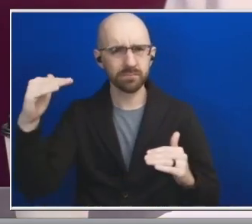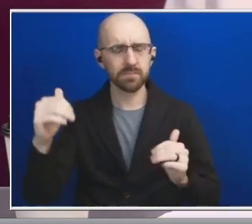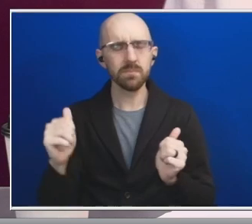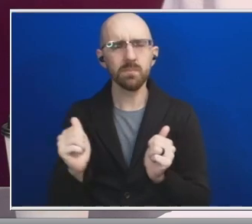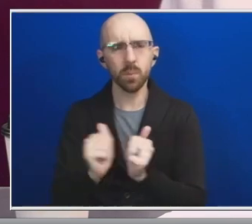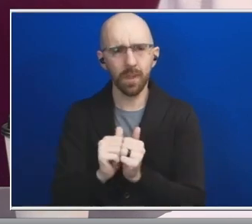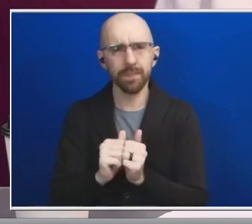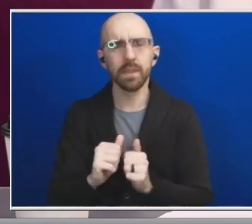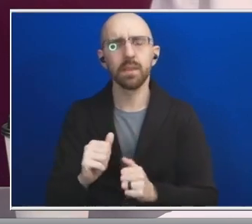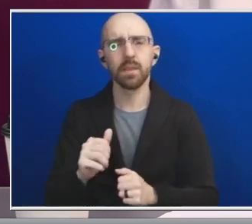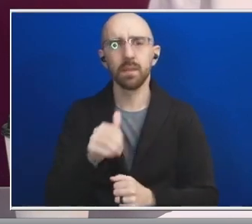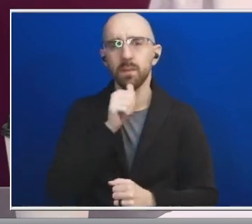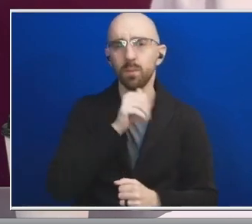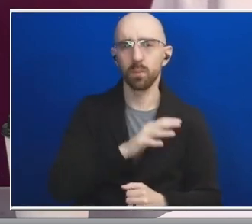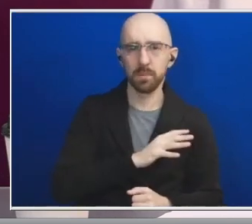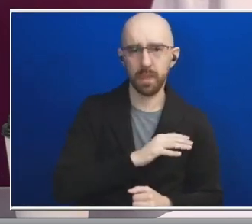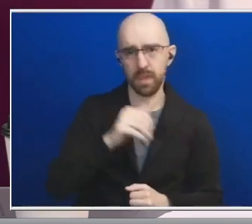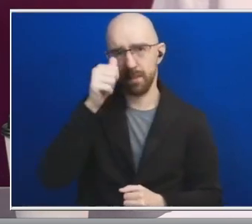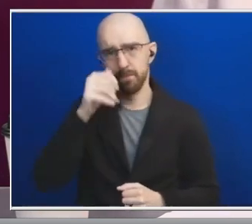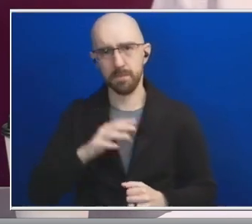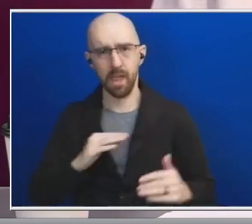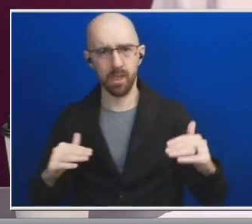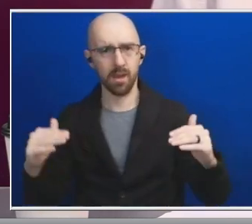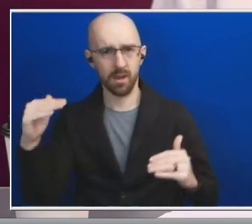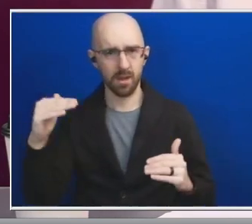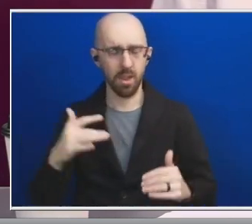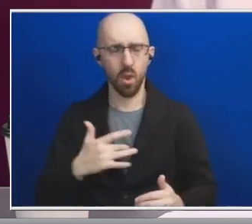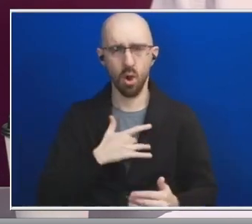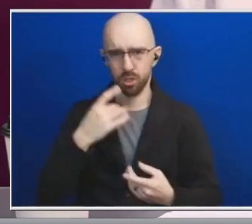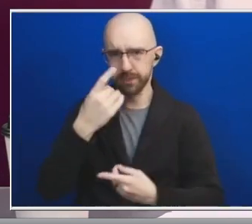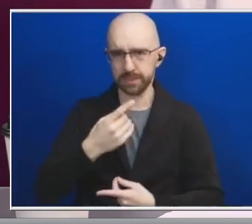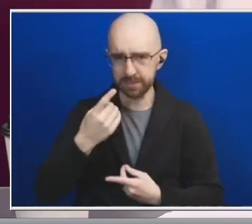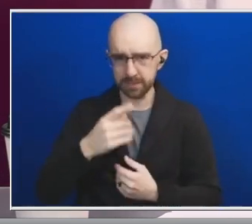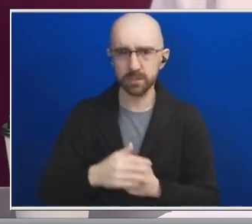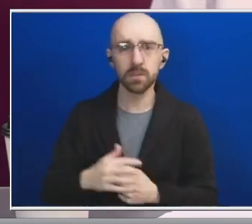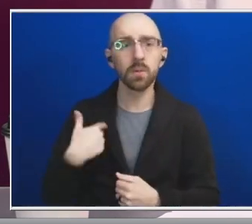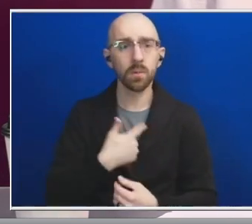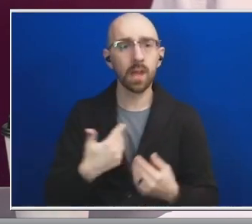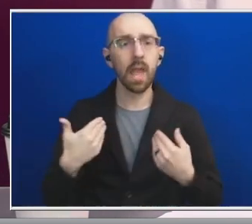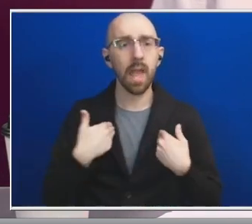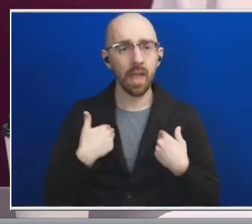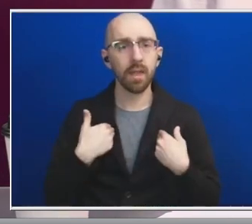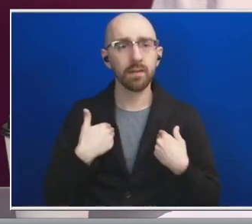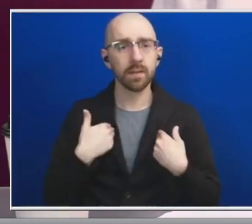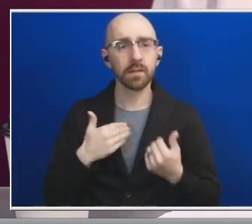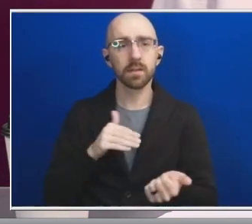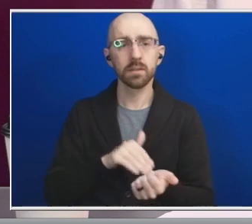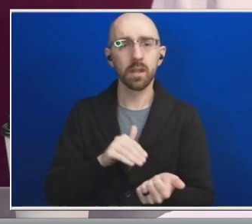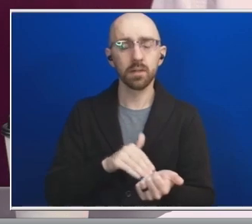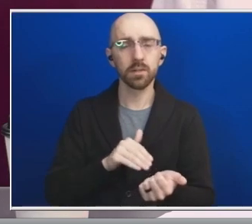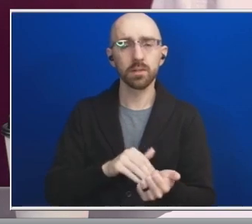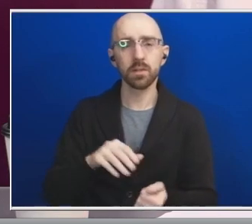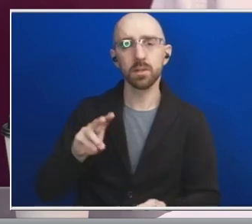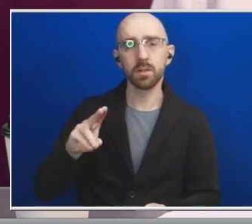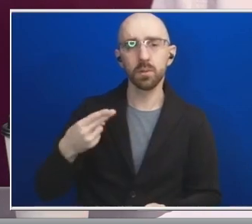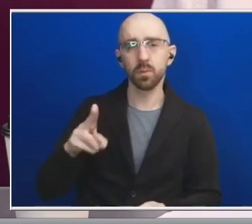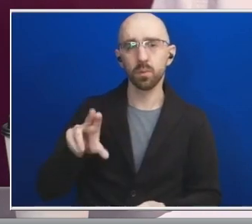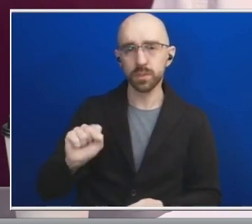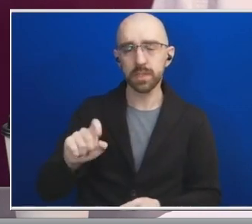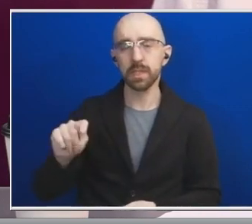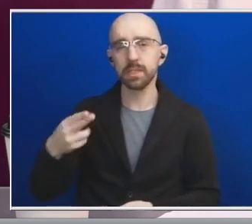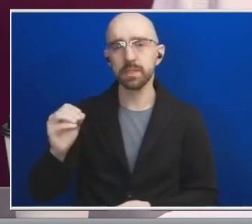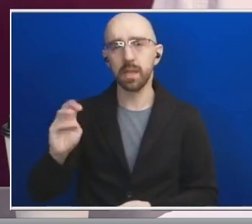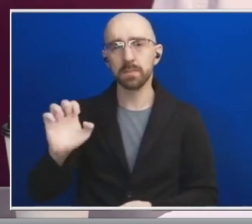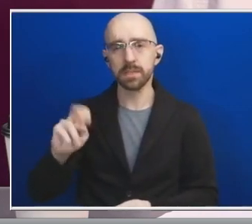women and men, and it comes to heart disease. We have Dr. Hughes Thompson, who's going to be joining us. She's a cardiologist.